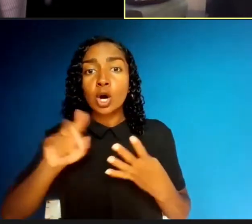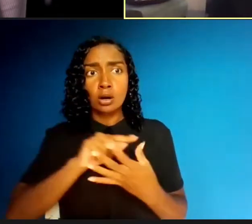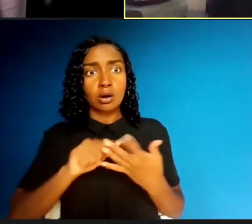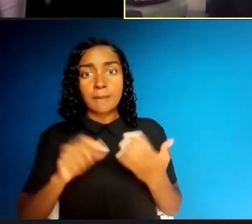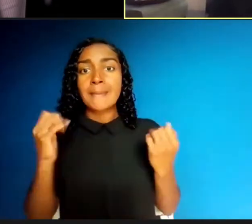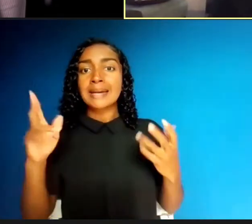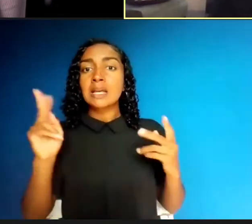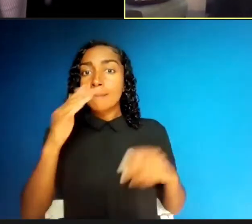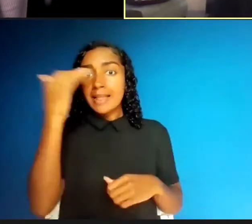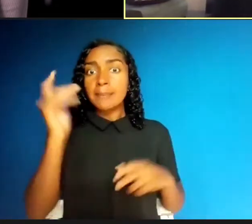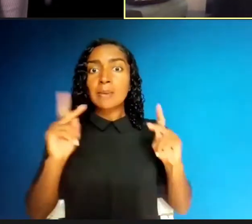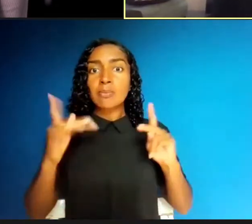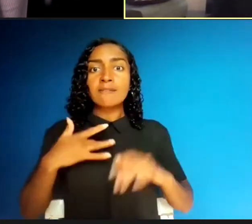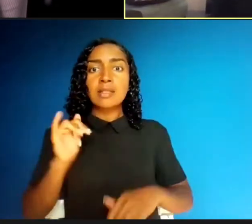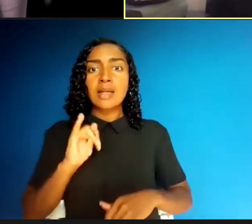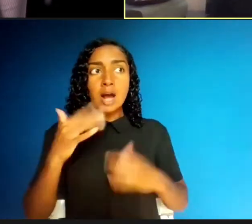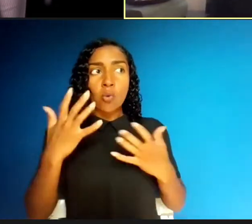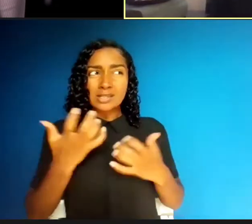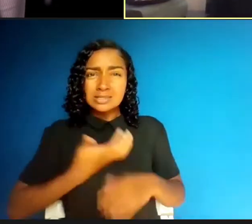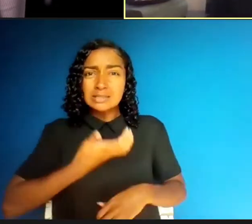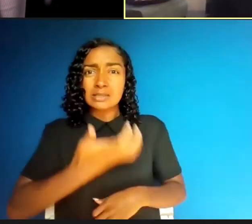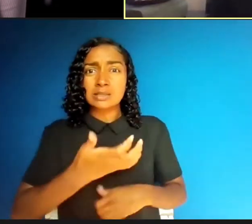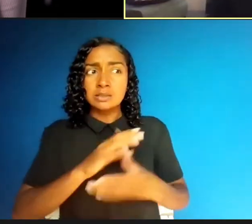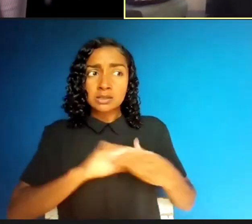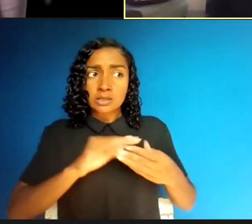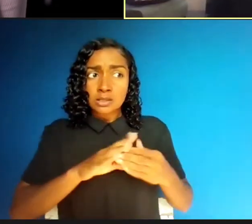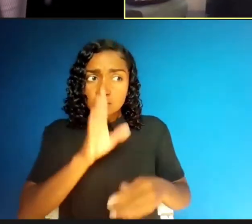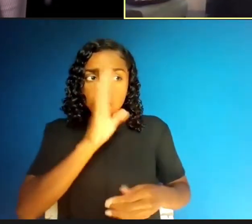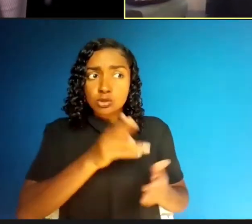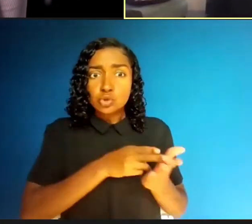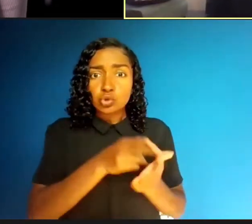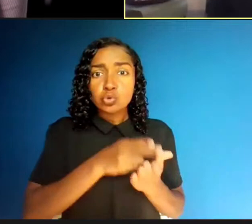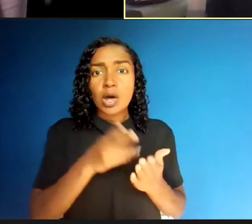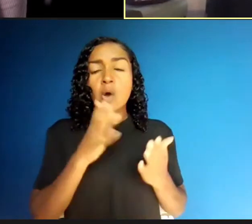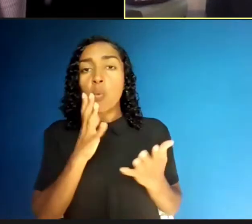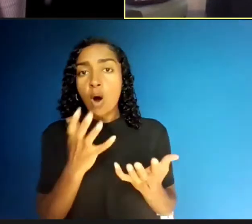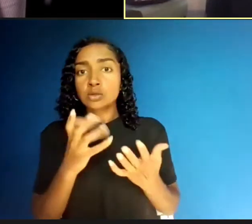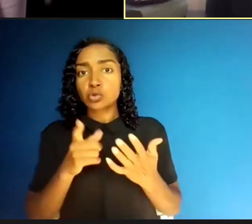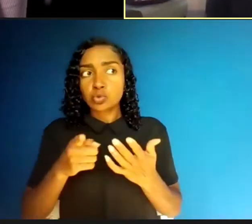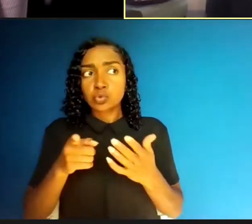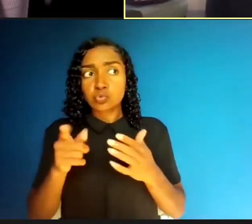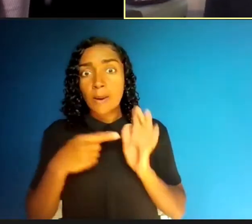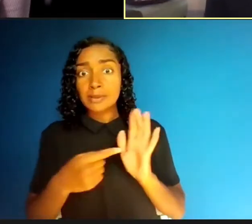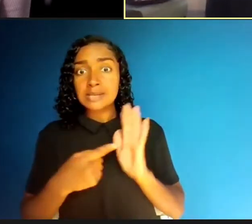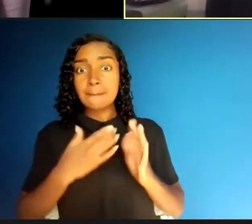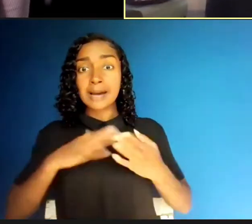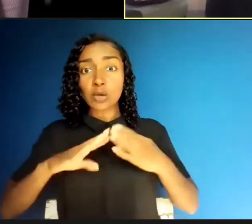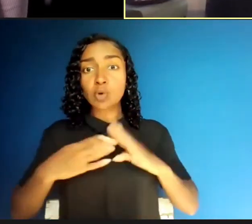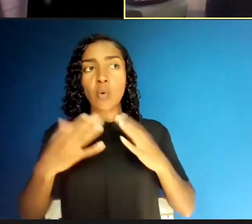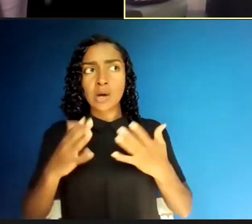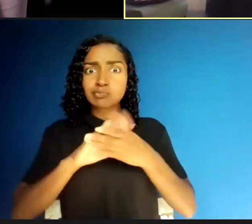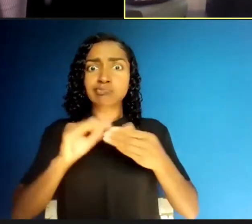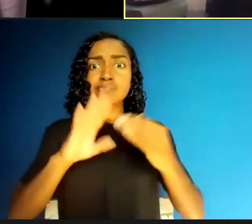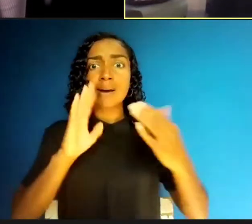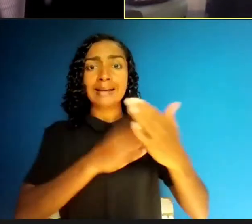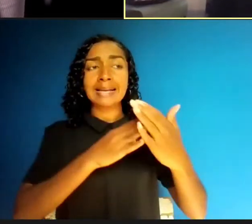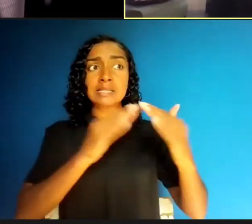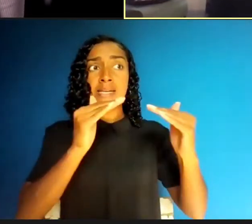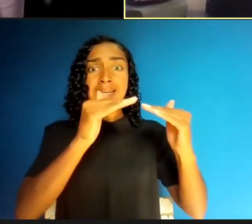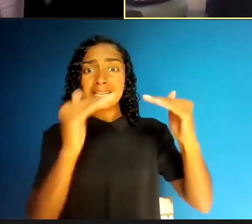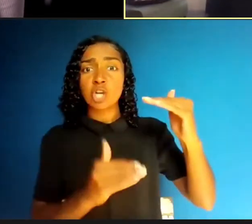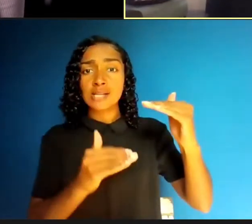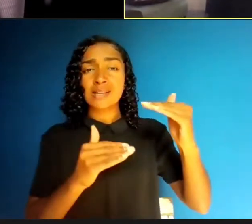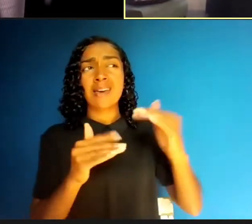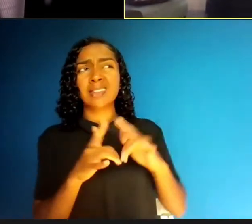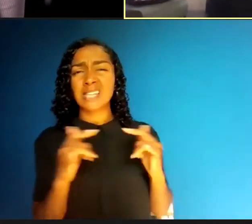to represent myself well. I want to support my community. I want to speak out against injustice. I also need to pay my rent.